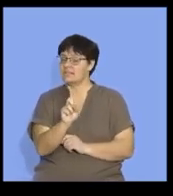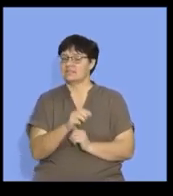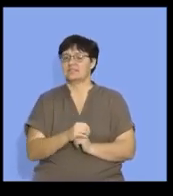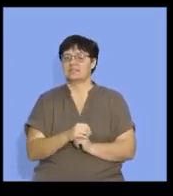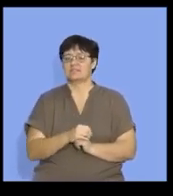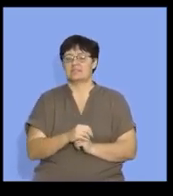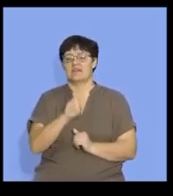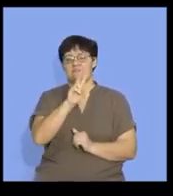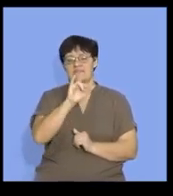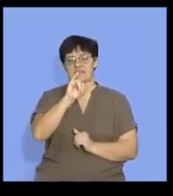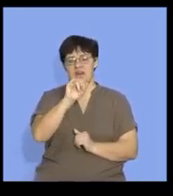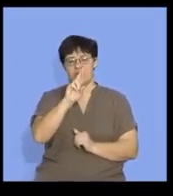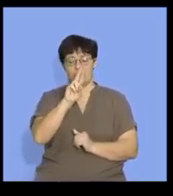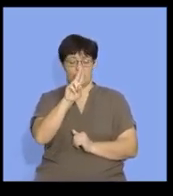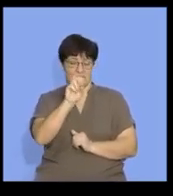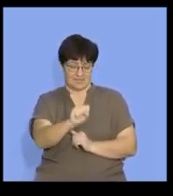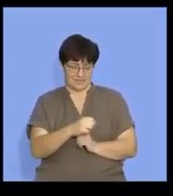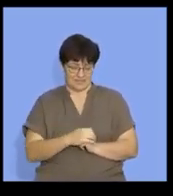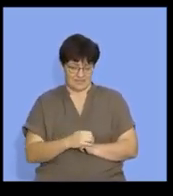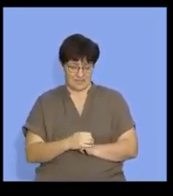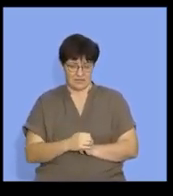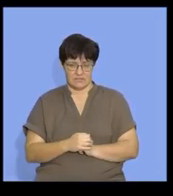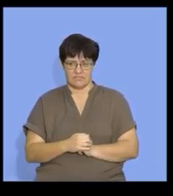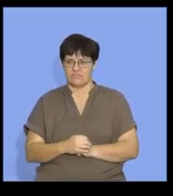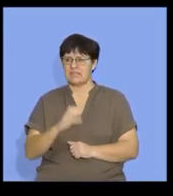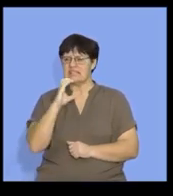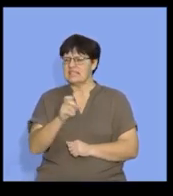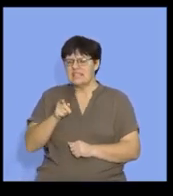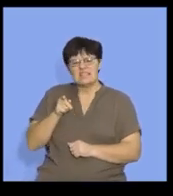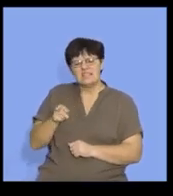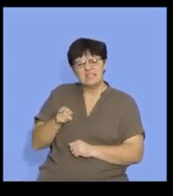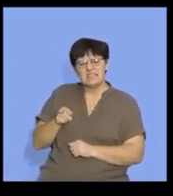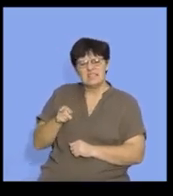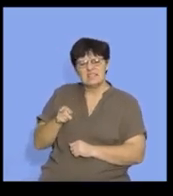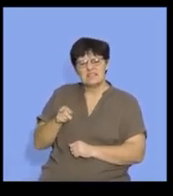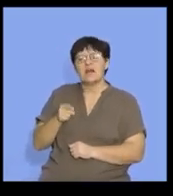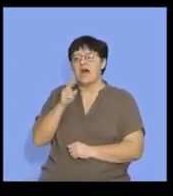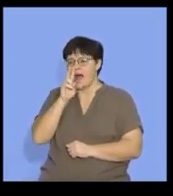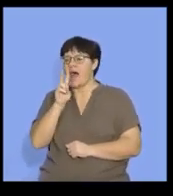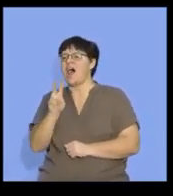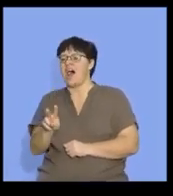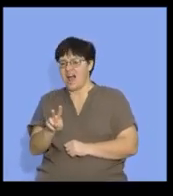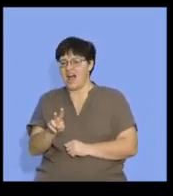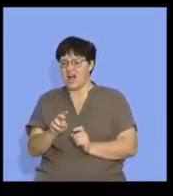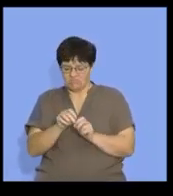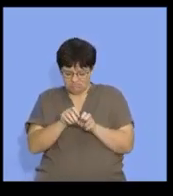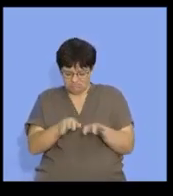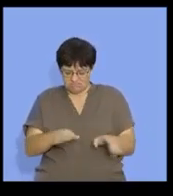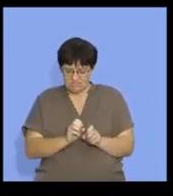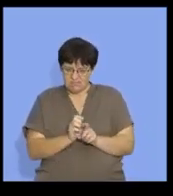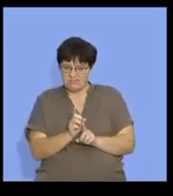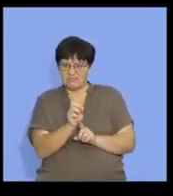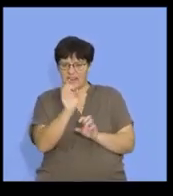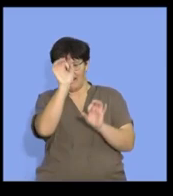be a virus. And C, right, what do we look at C? We see it's got these, looks like